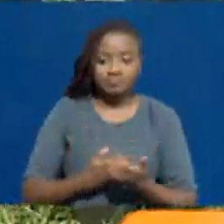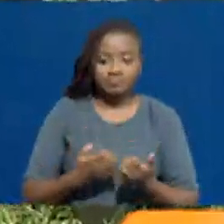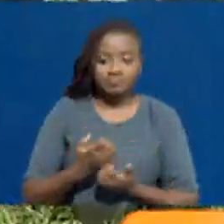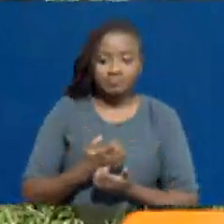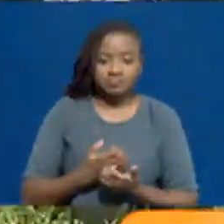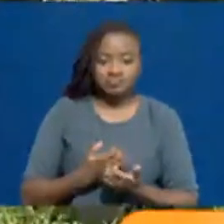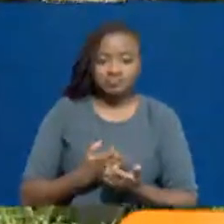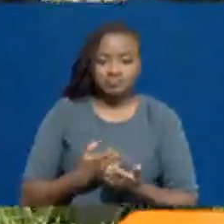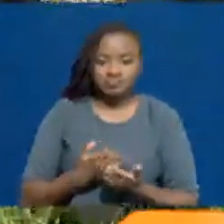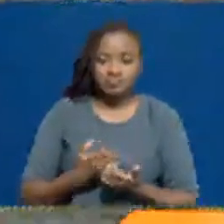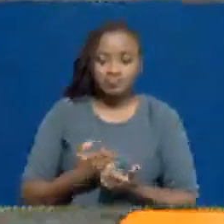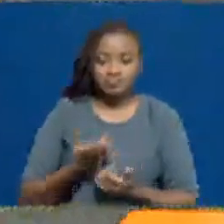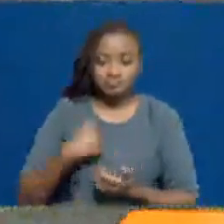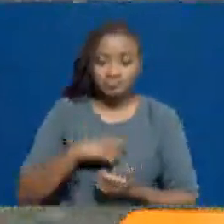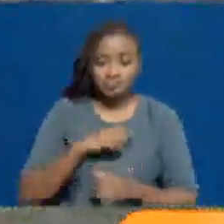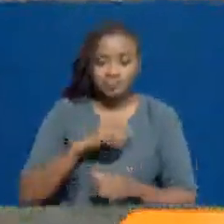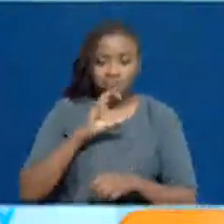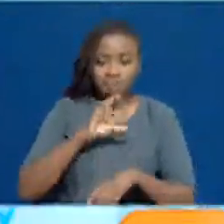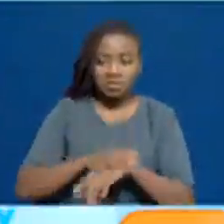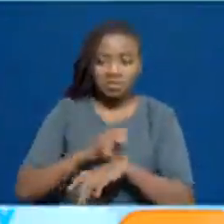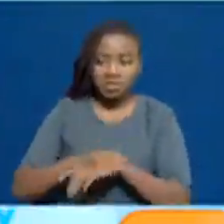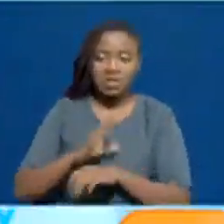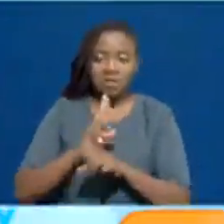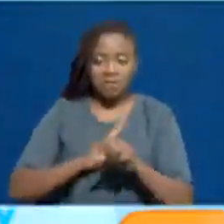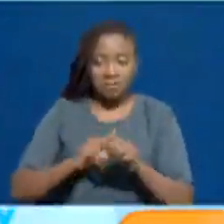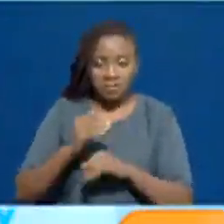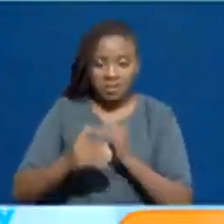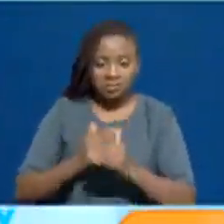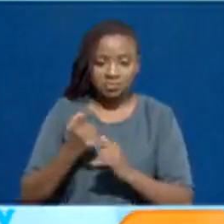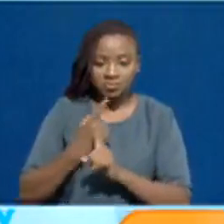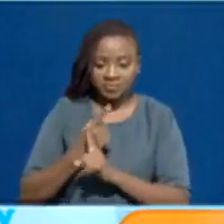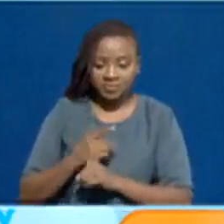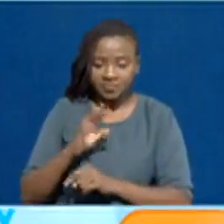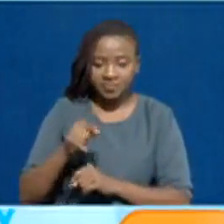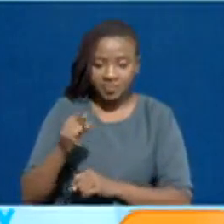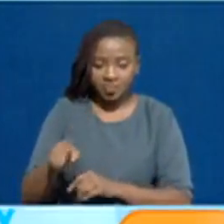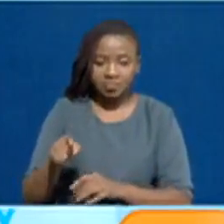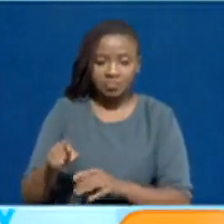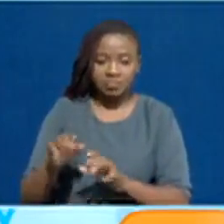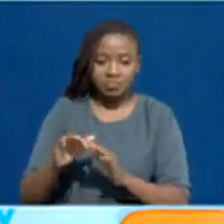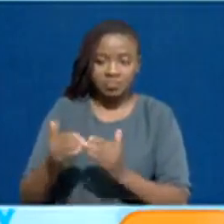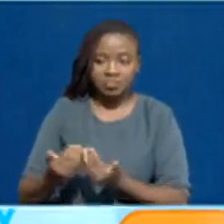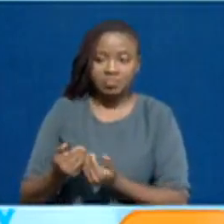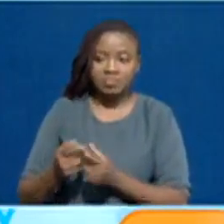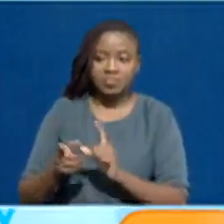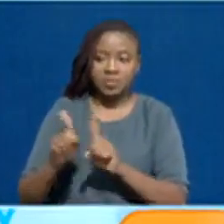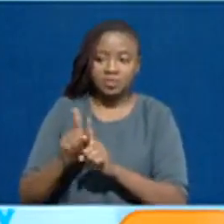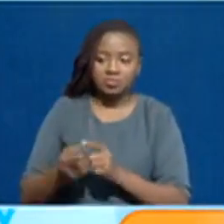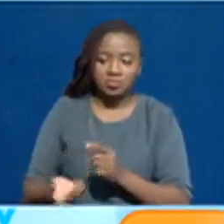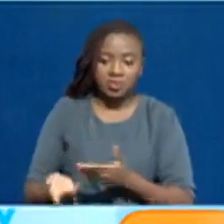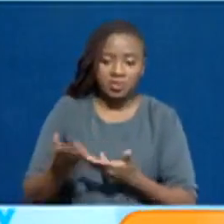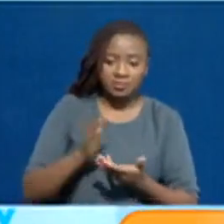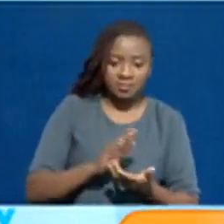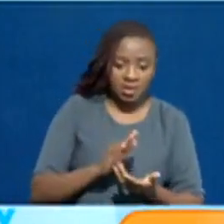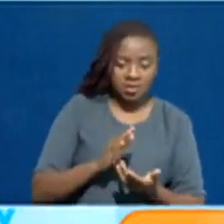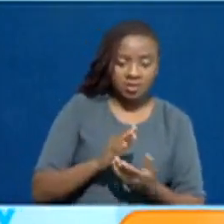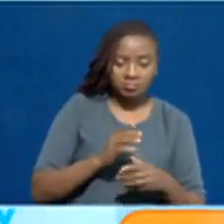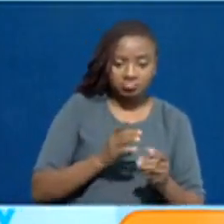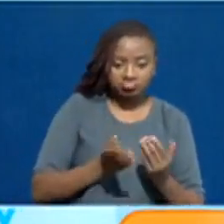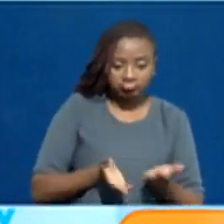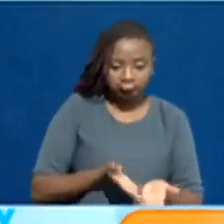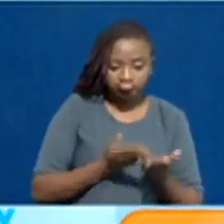where we are drawing from the earth virgin materials, introducing it into the production chain, and then